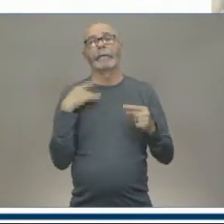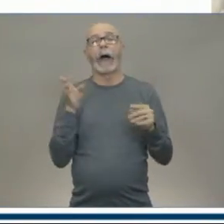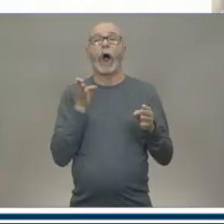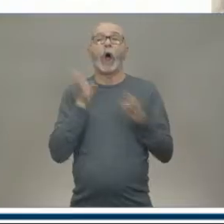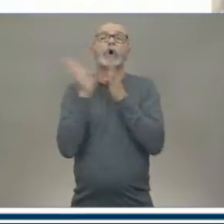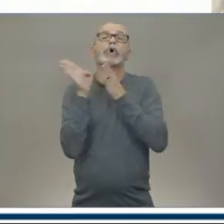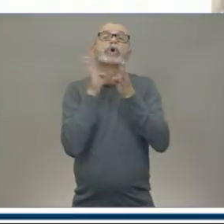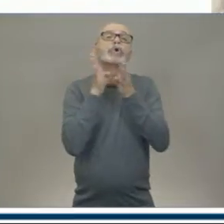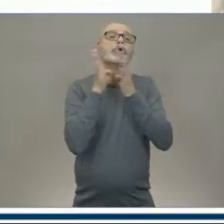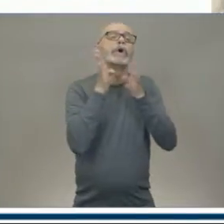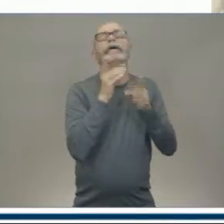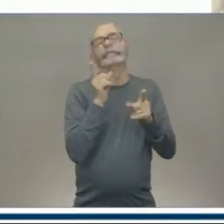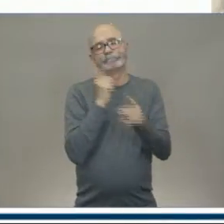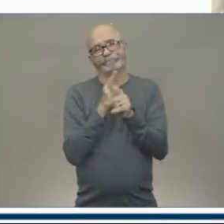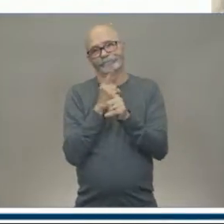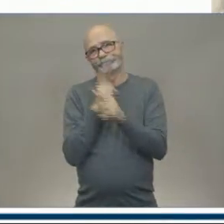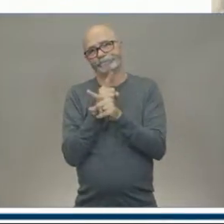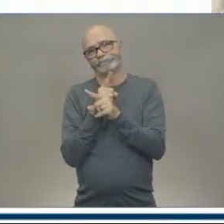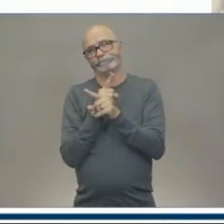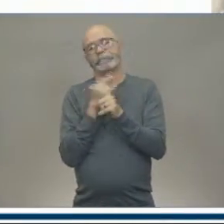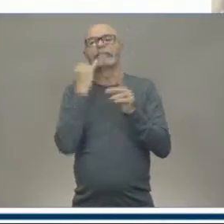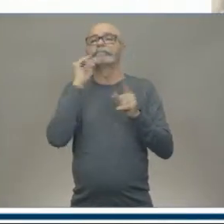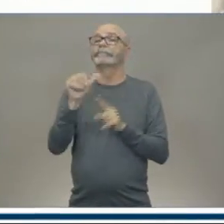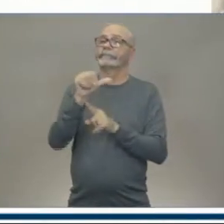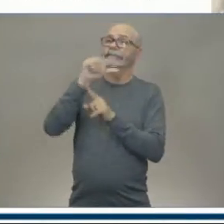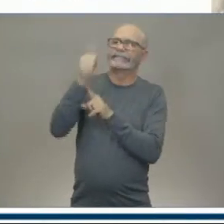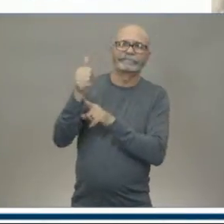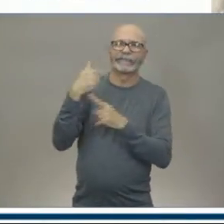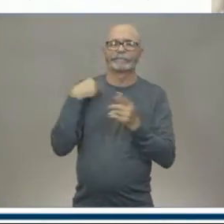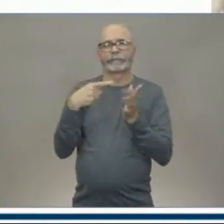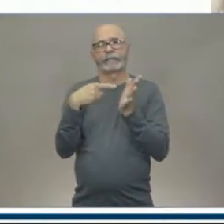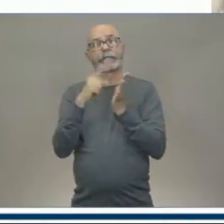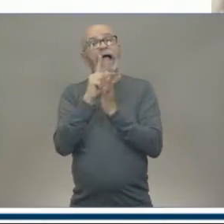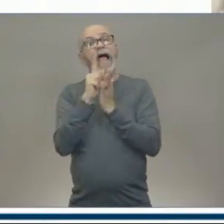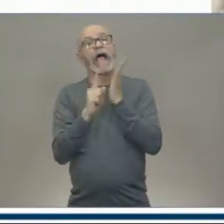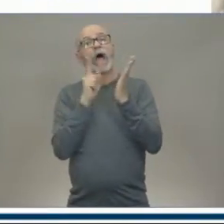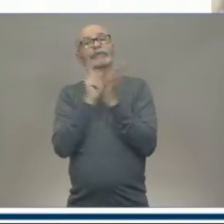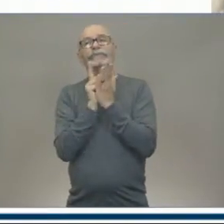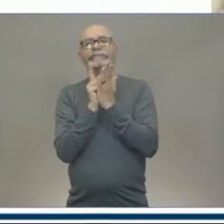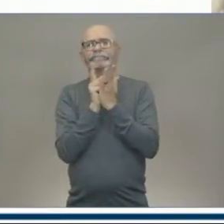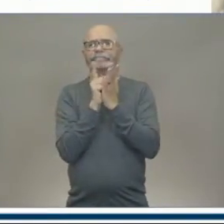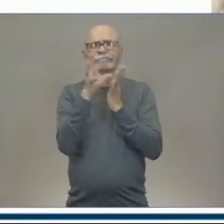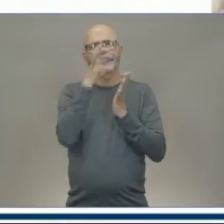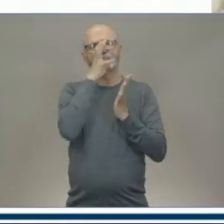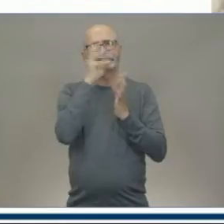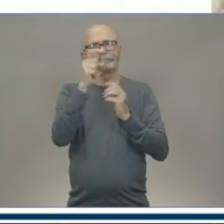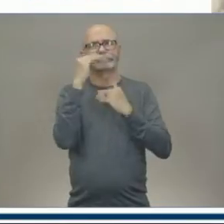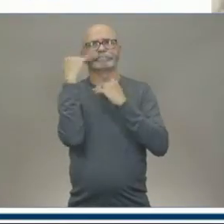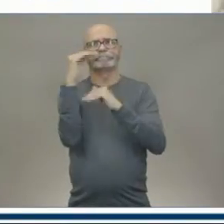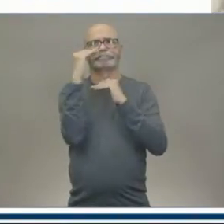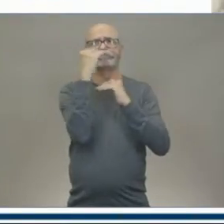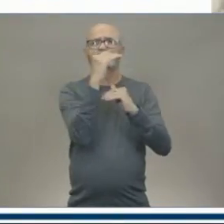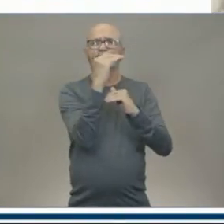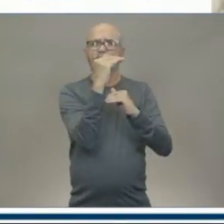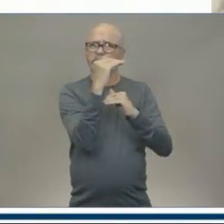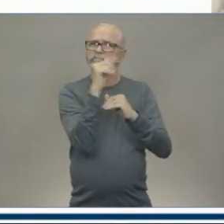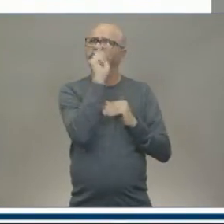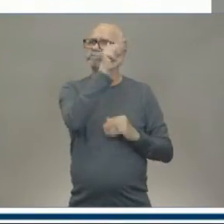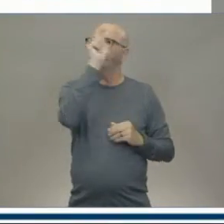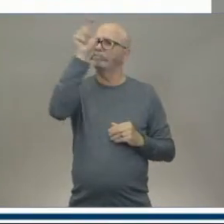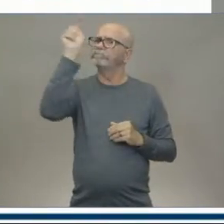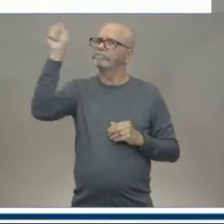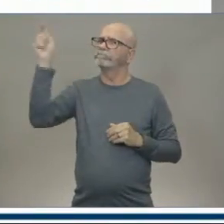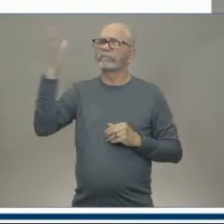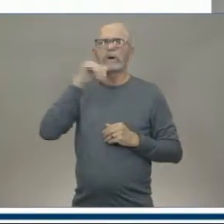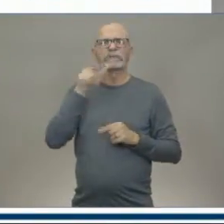have restricted hours as a way to limit the spread. Why is that a good idea there but not here? So that's